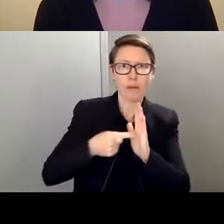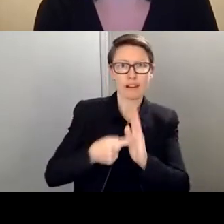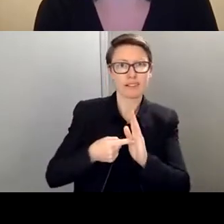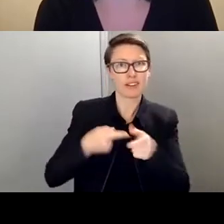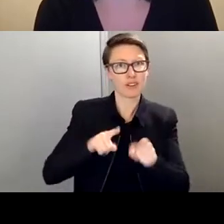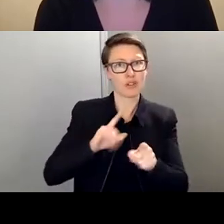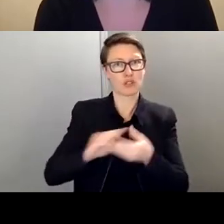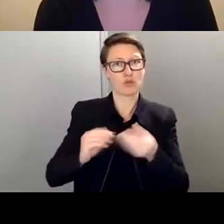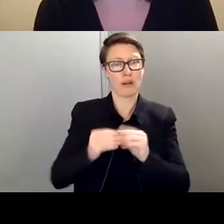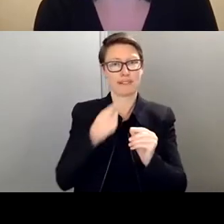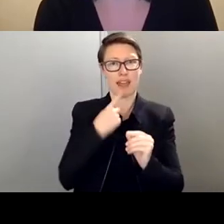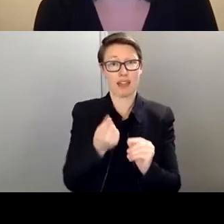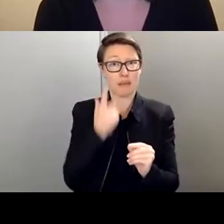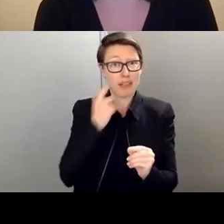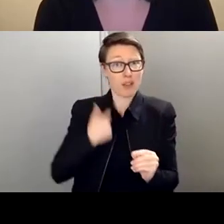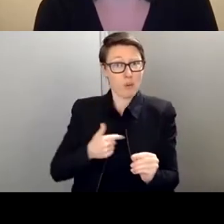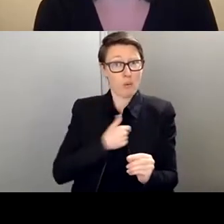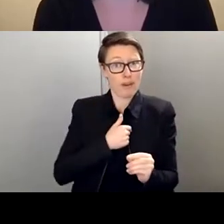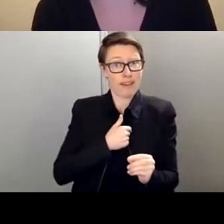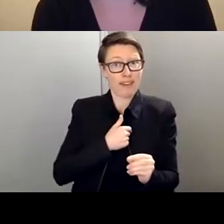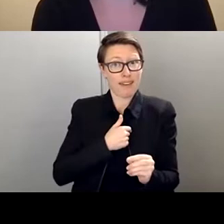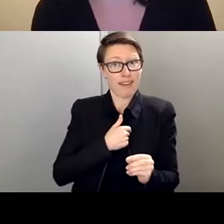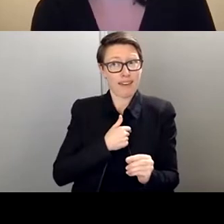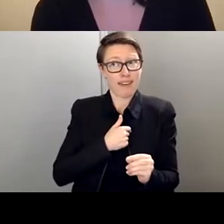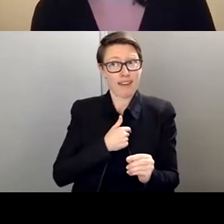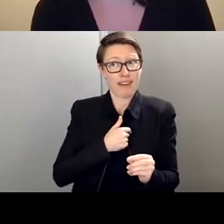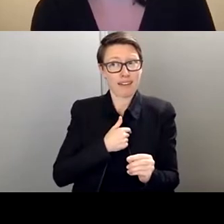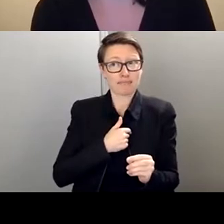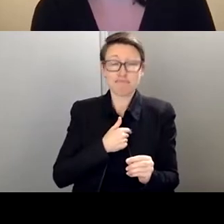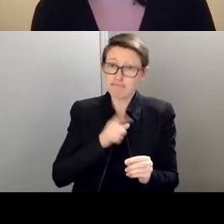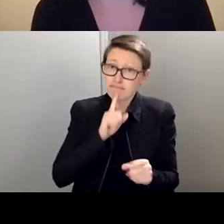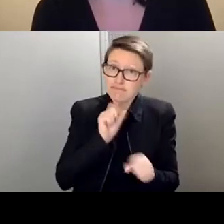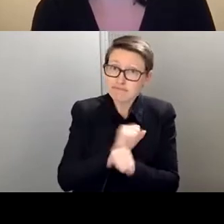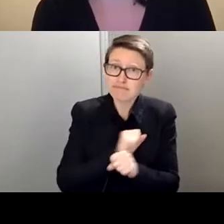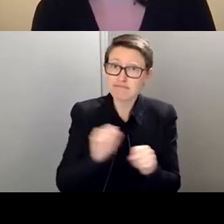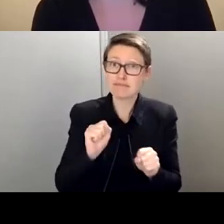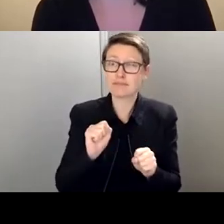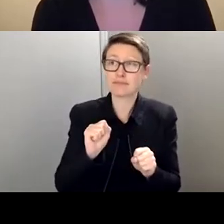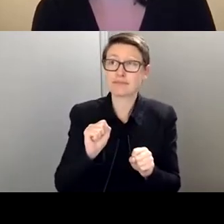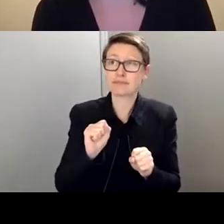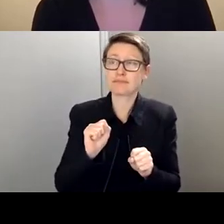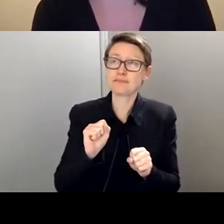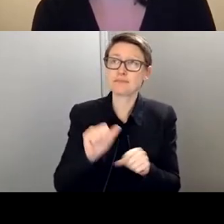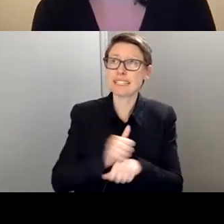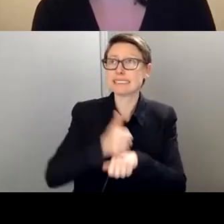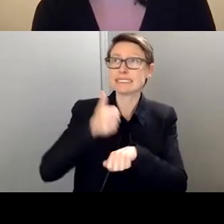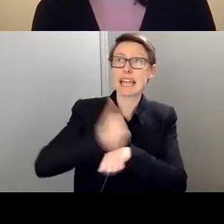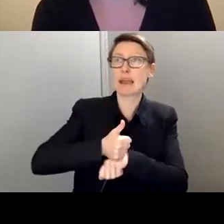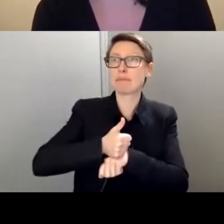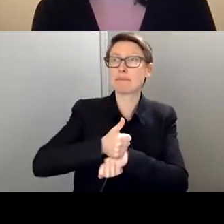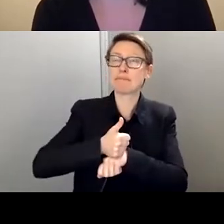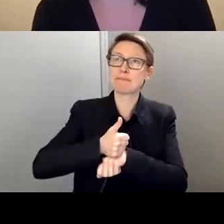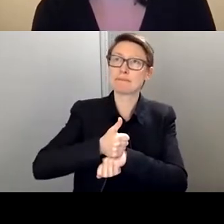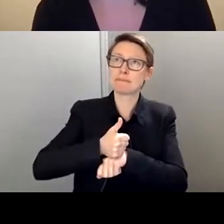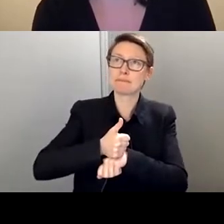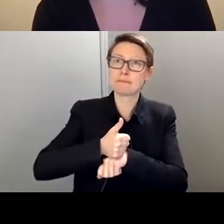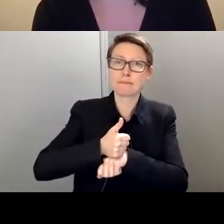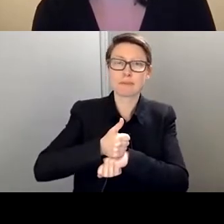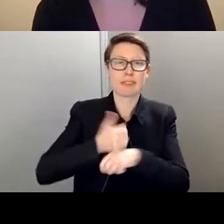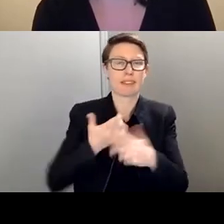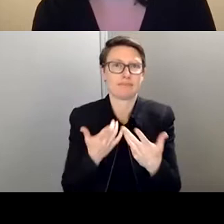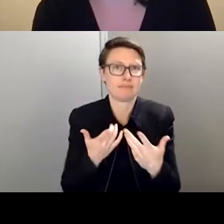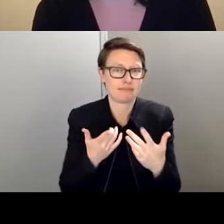because we are sort of setting, you know, we're sort of like the sort of basic way